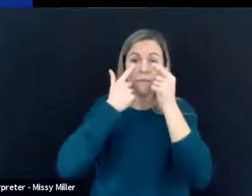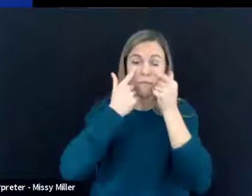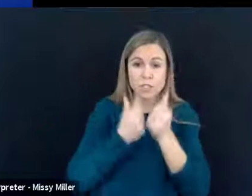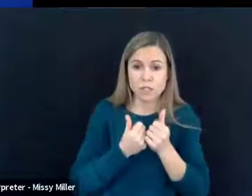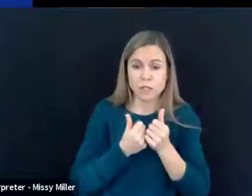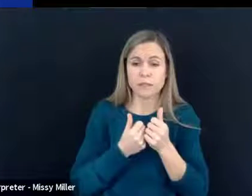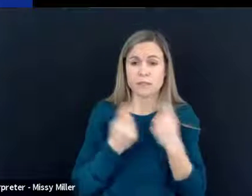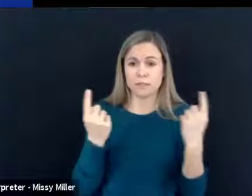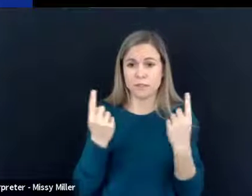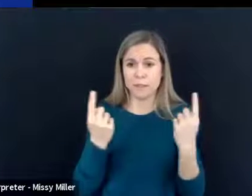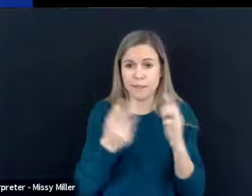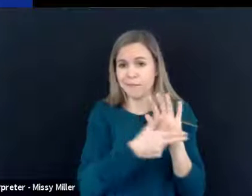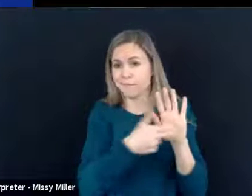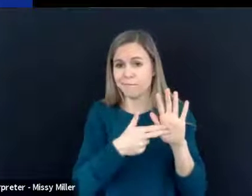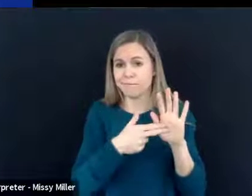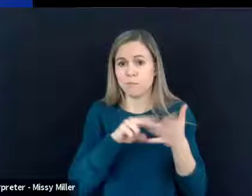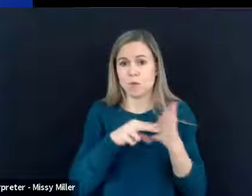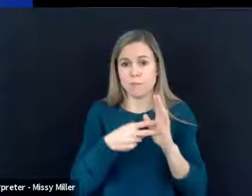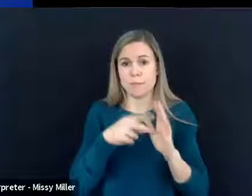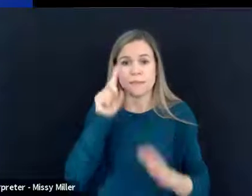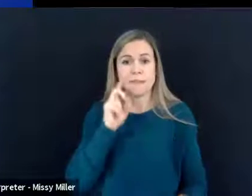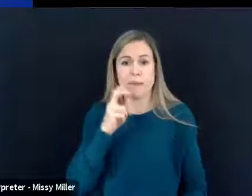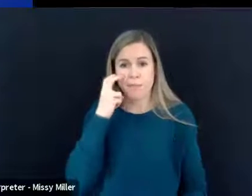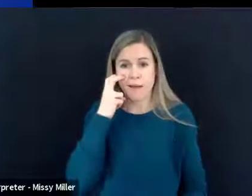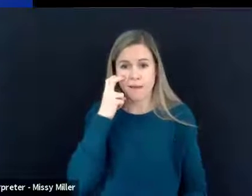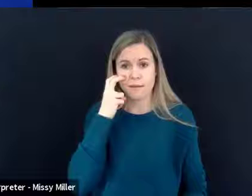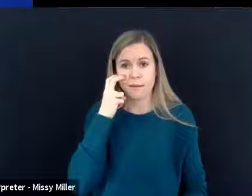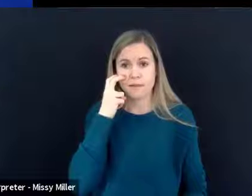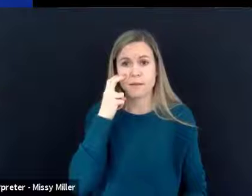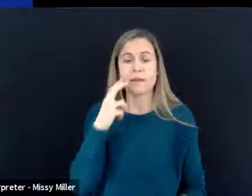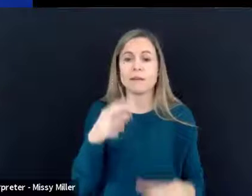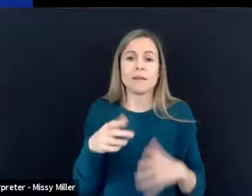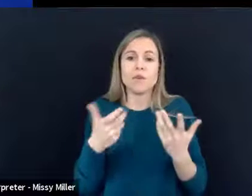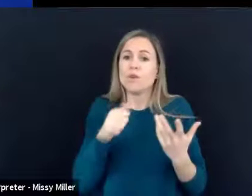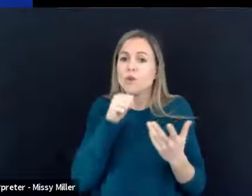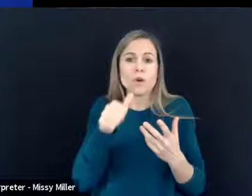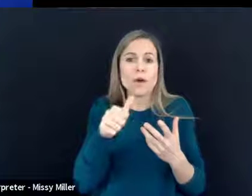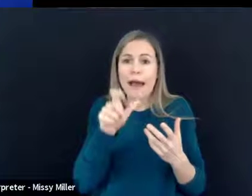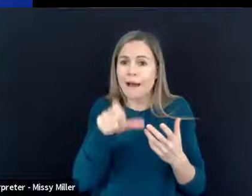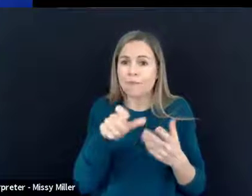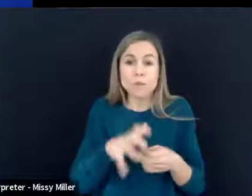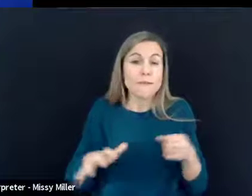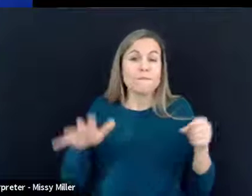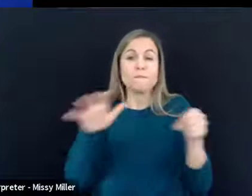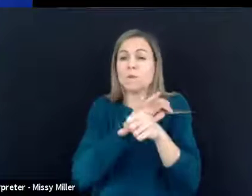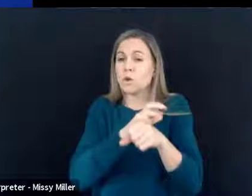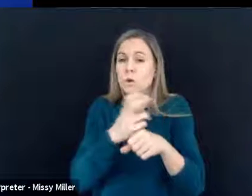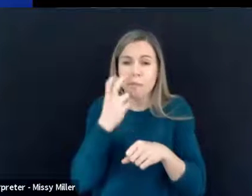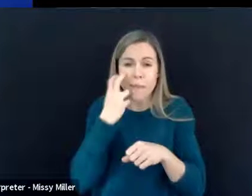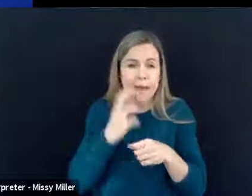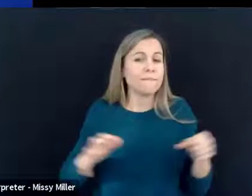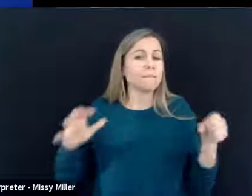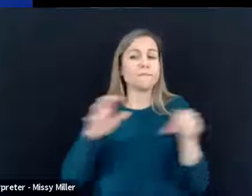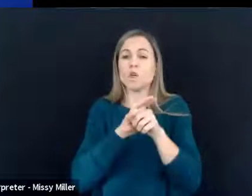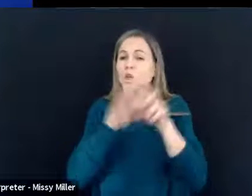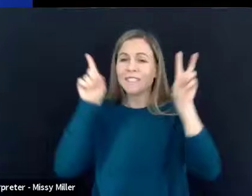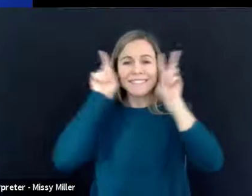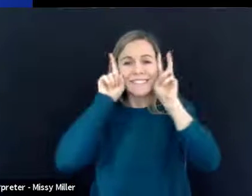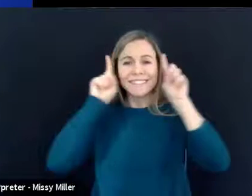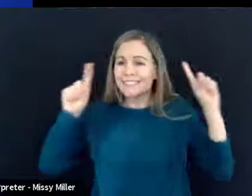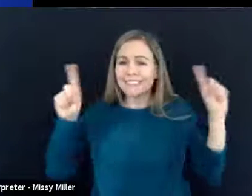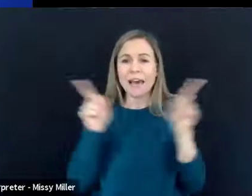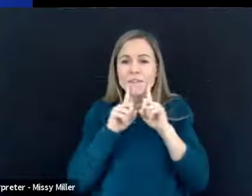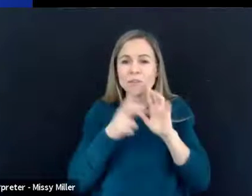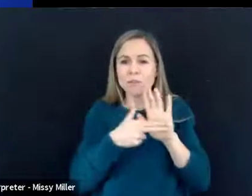degree of hearing loss. And as you all know, you don't have to be absent vision, absent hearing to have that label. And I